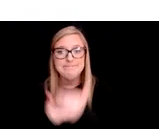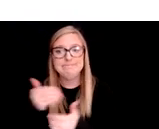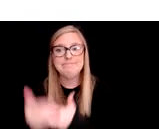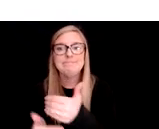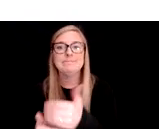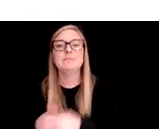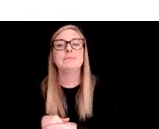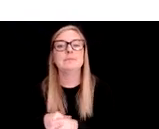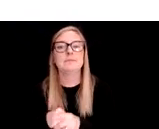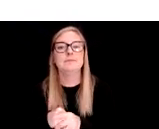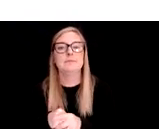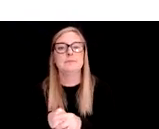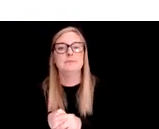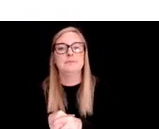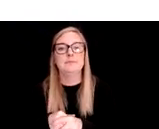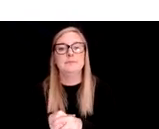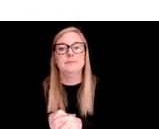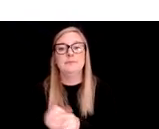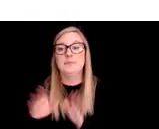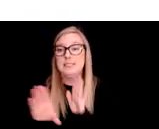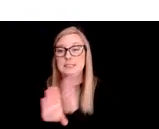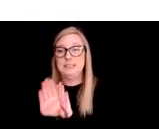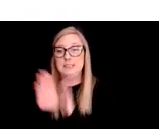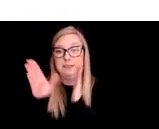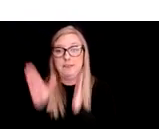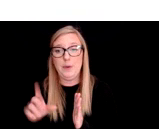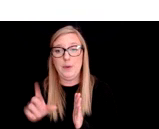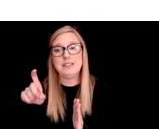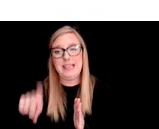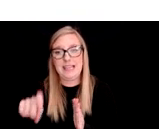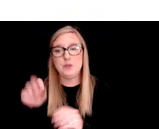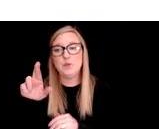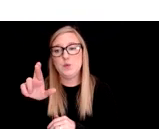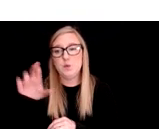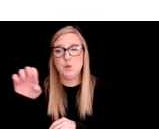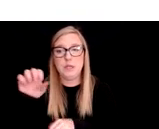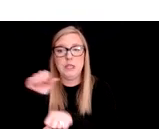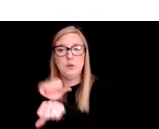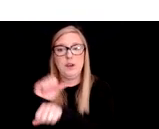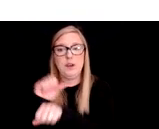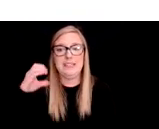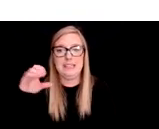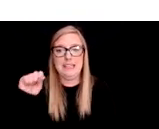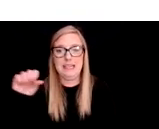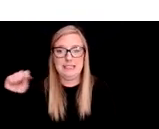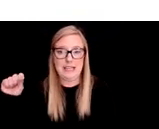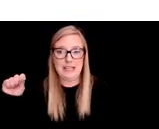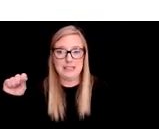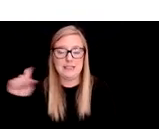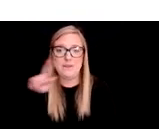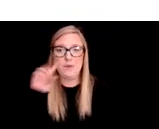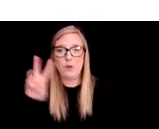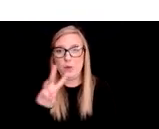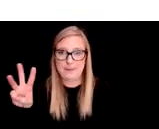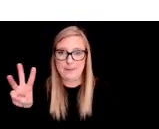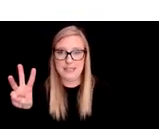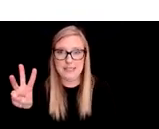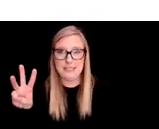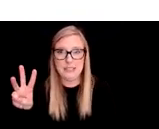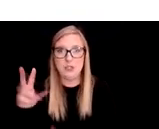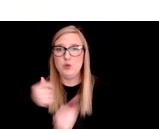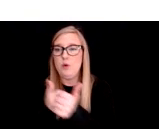that we had to have the developers rework the CSS for the website to avoid any instances of fixed height. This